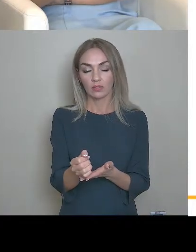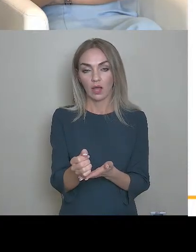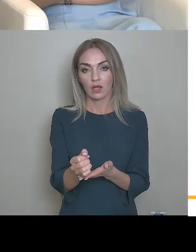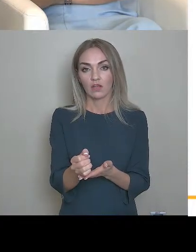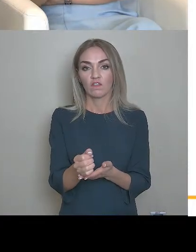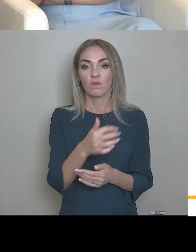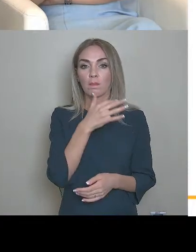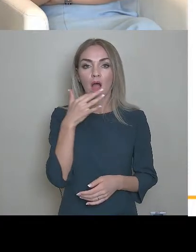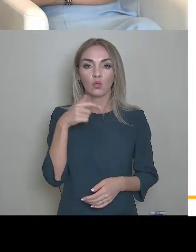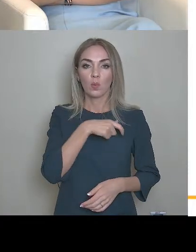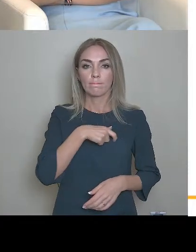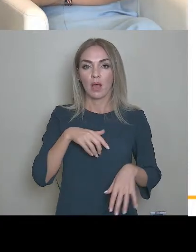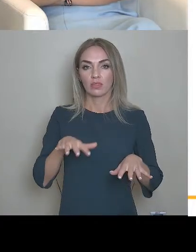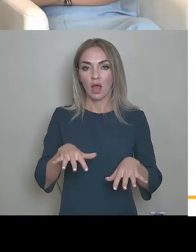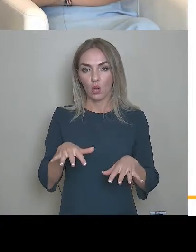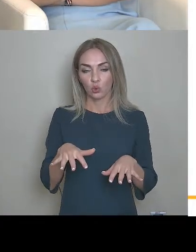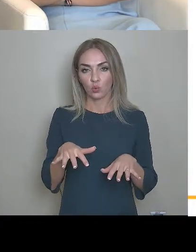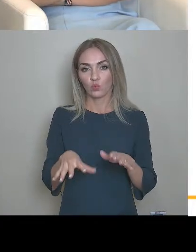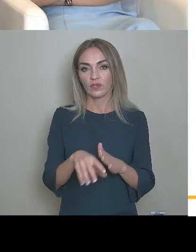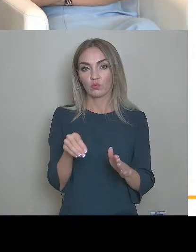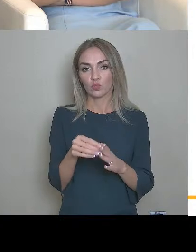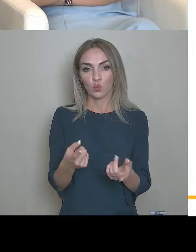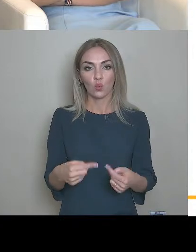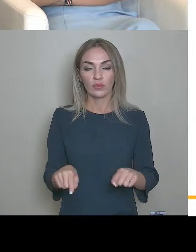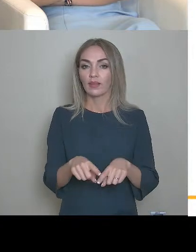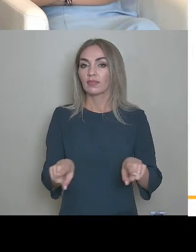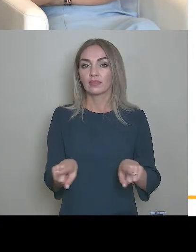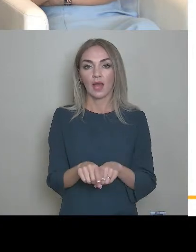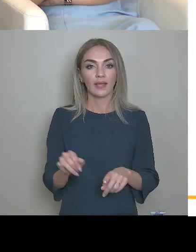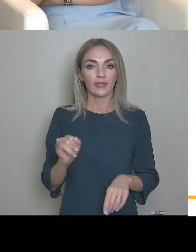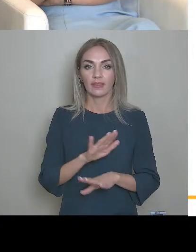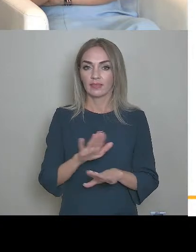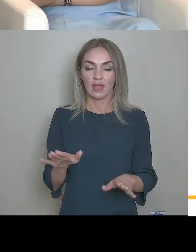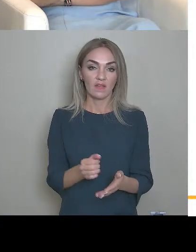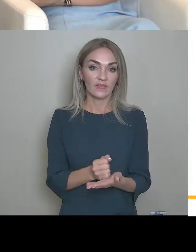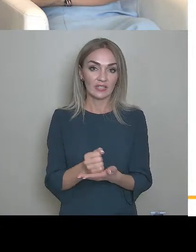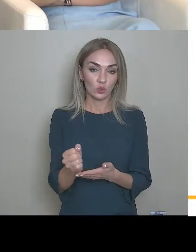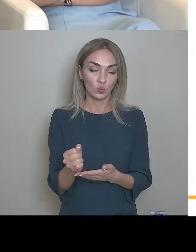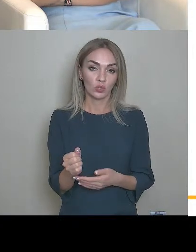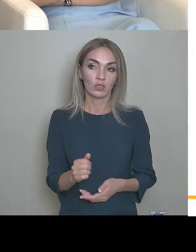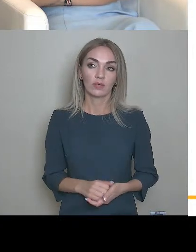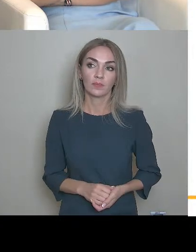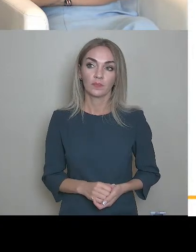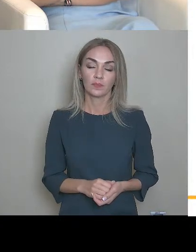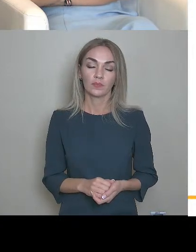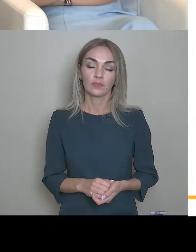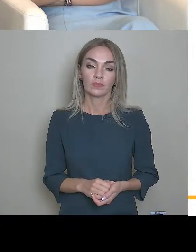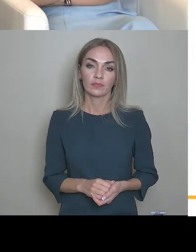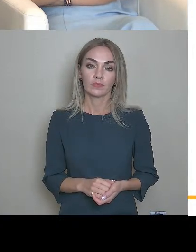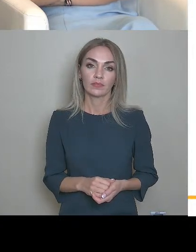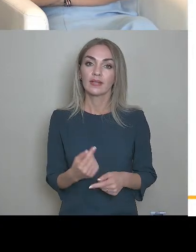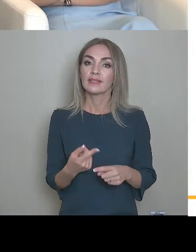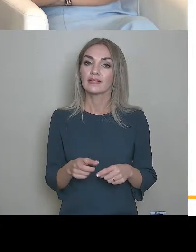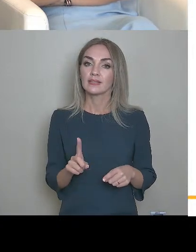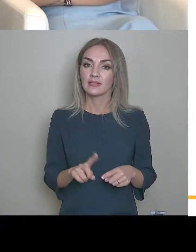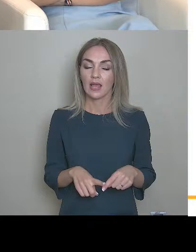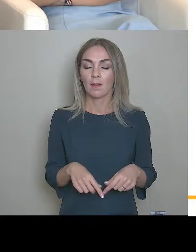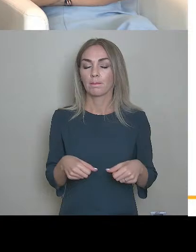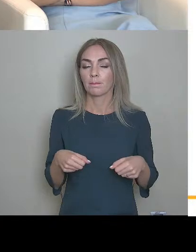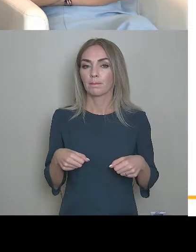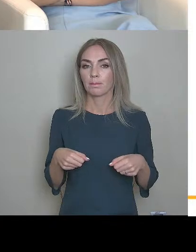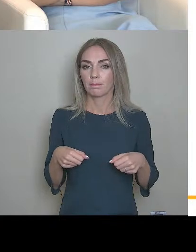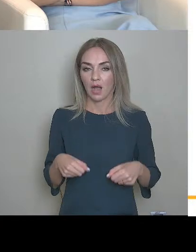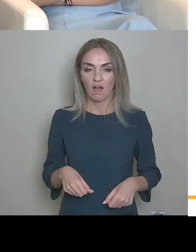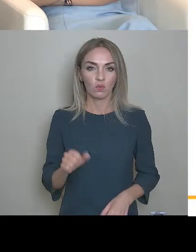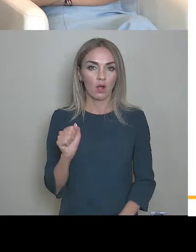the candidate in the relevant multi-mandate constituency or not do it. It's the right of